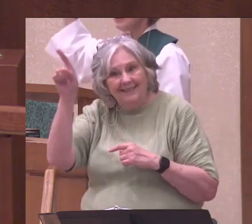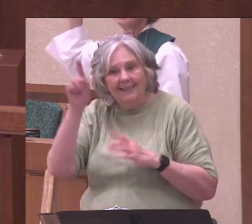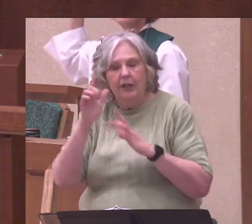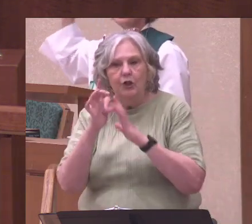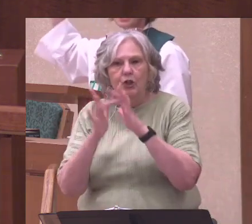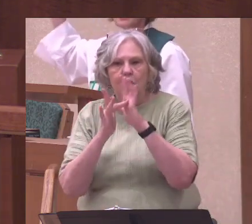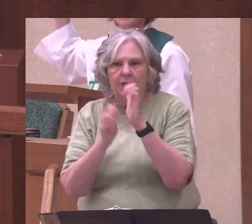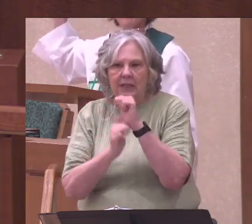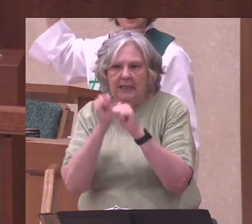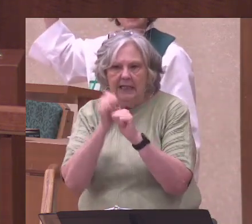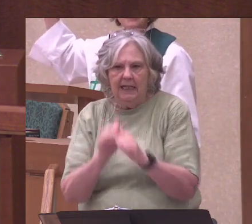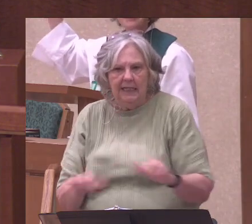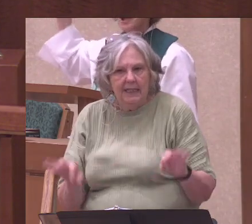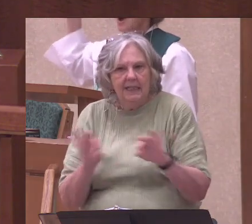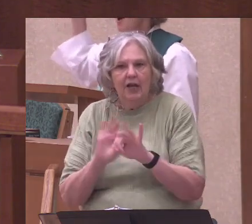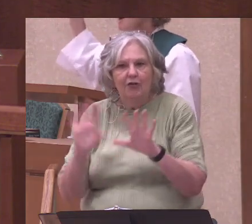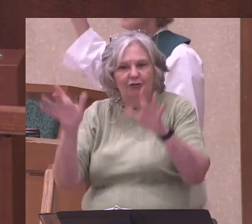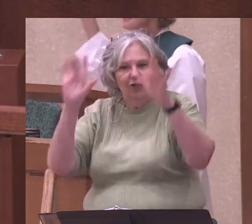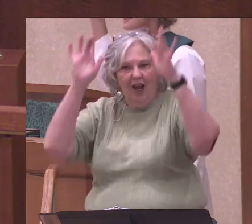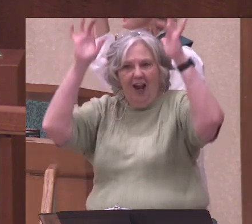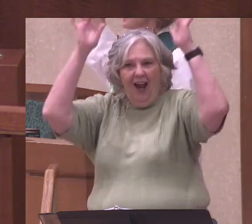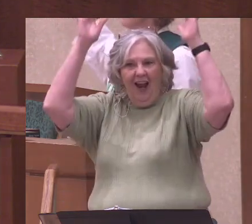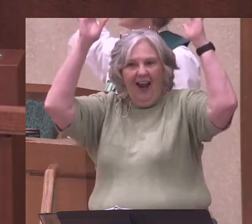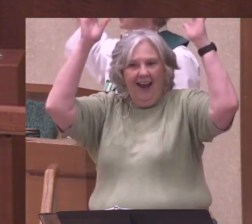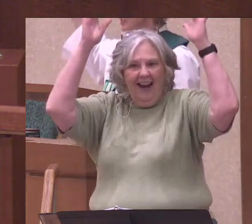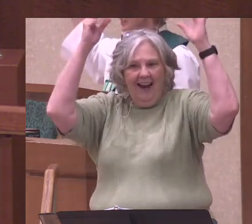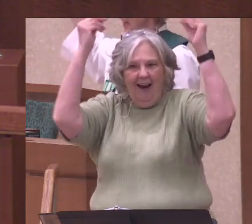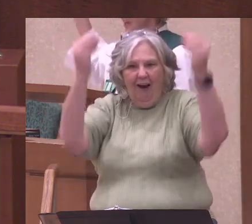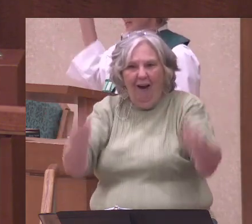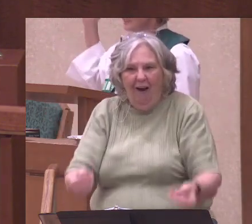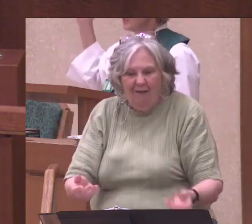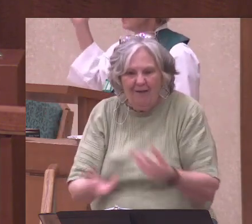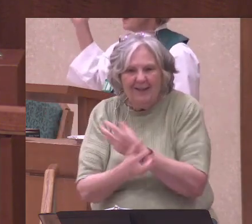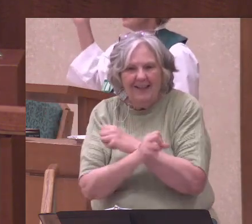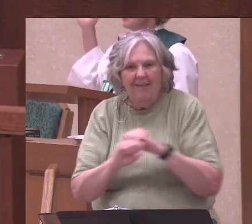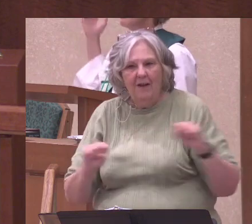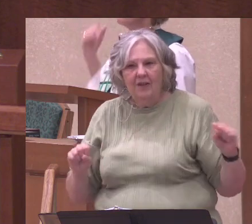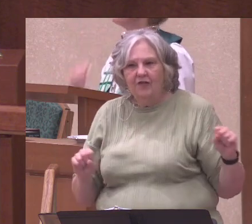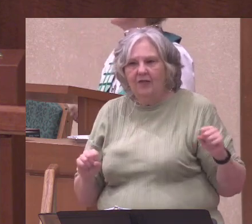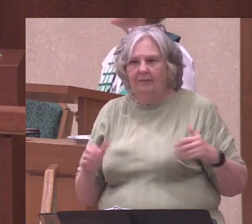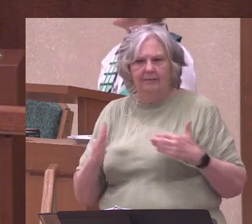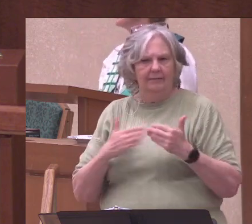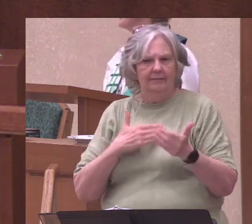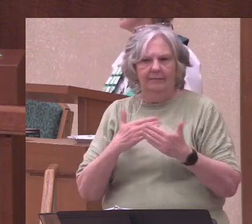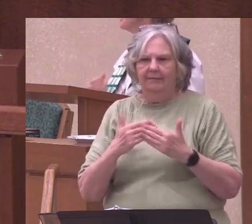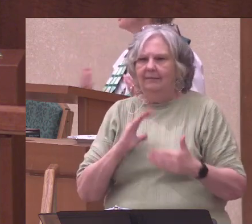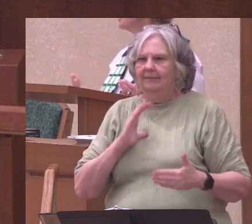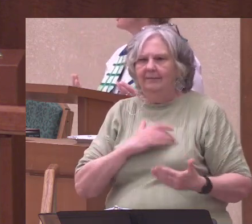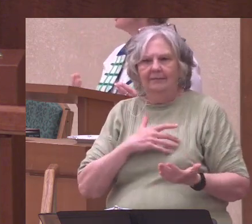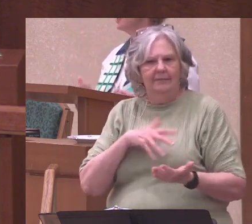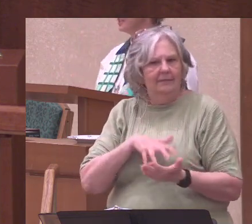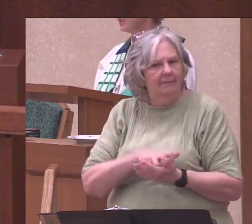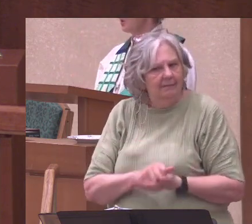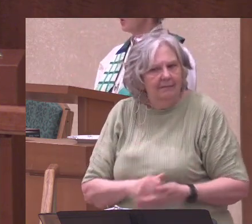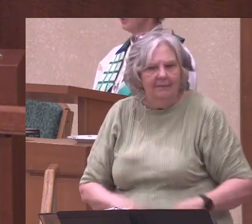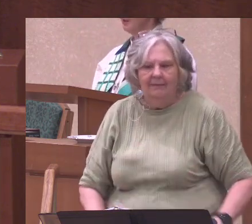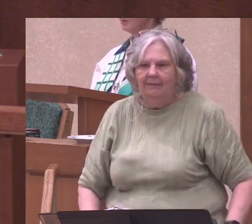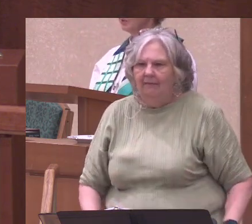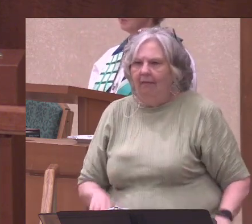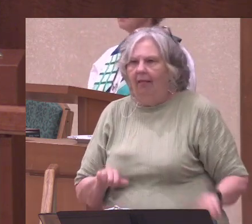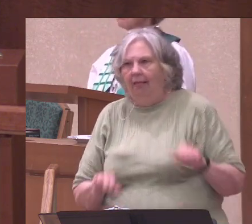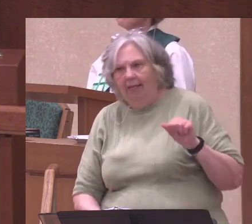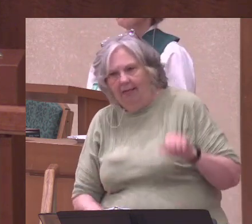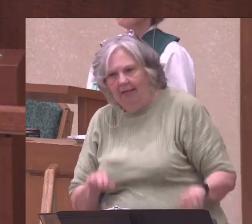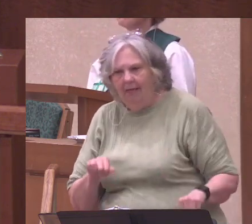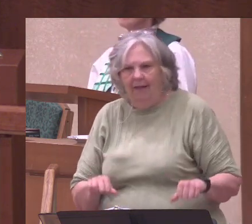all, shining brightly, offering salvation, despite our weaknesses, insecurities, or